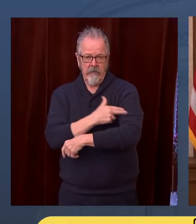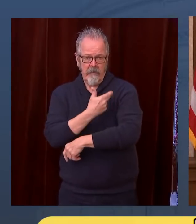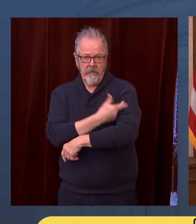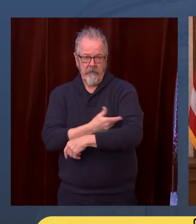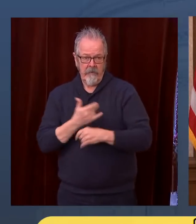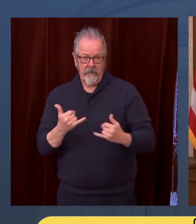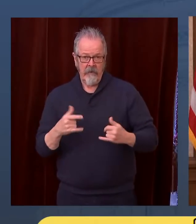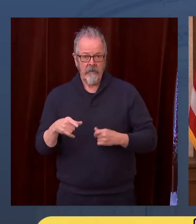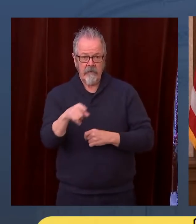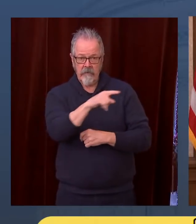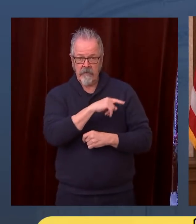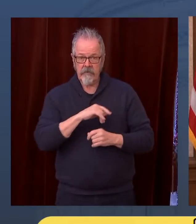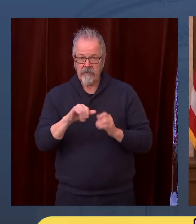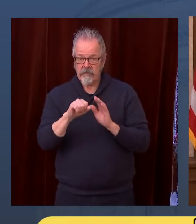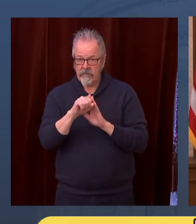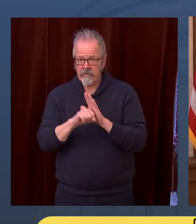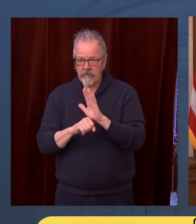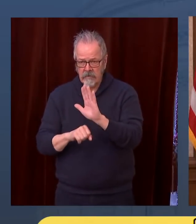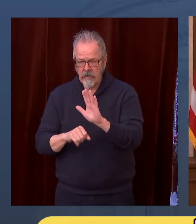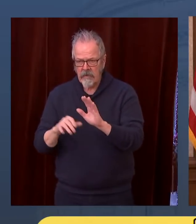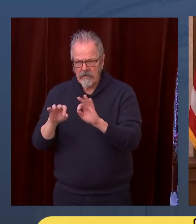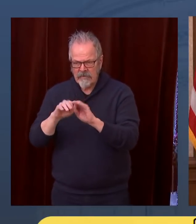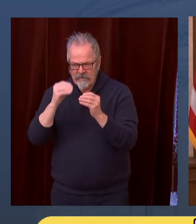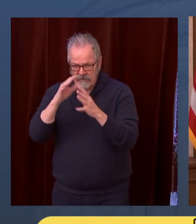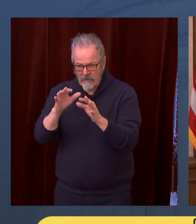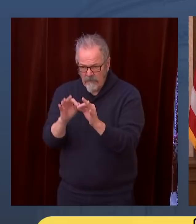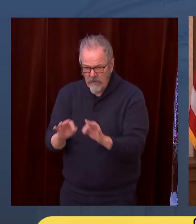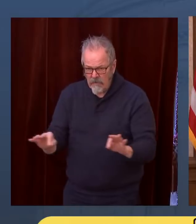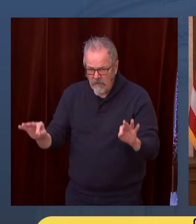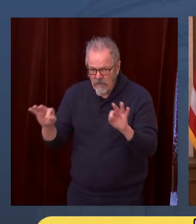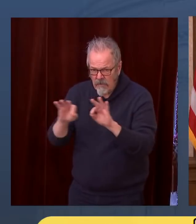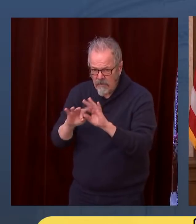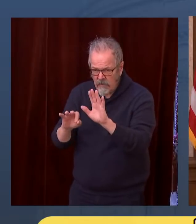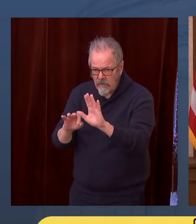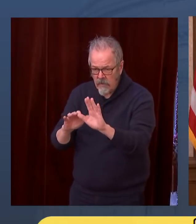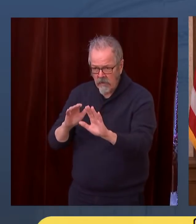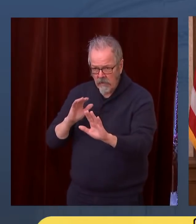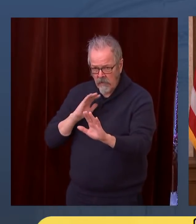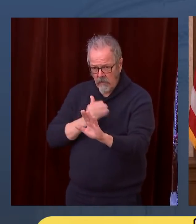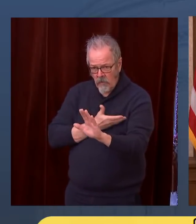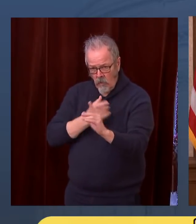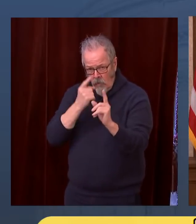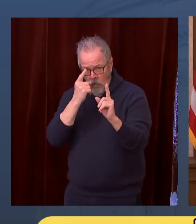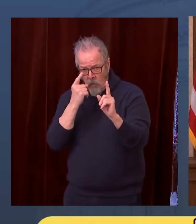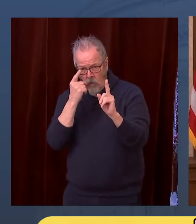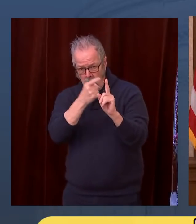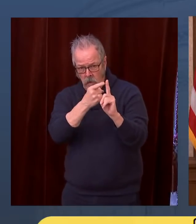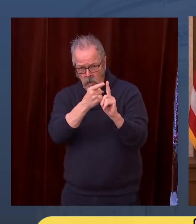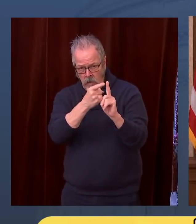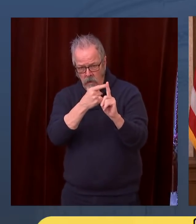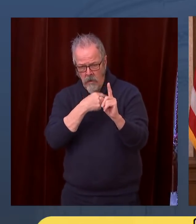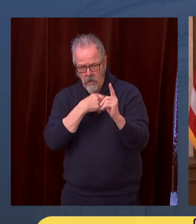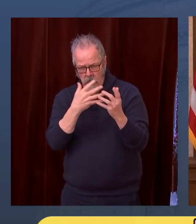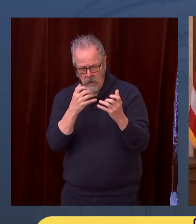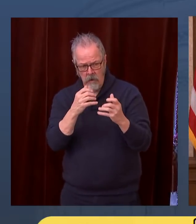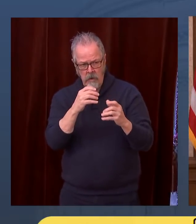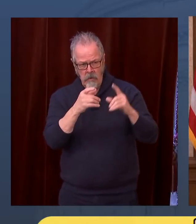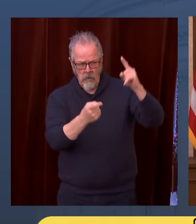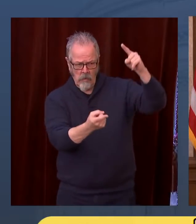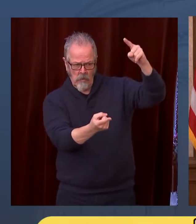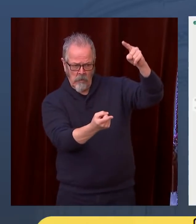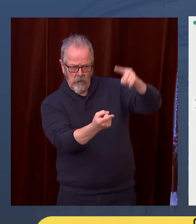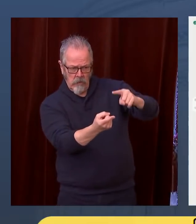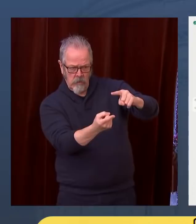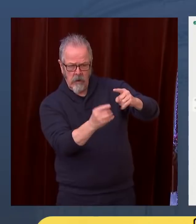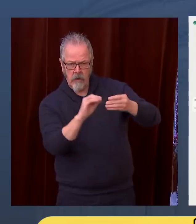important because our real goal here is to reduce the infection rates low enough